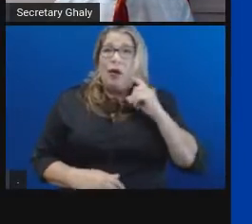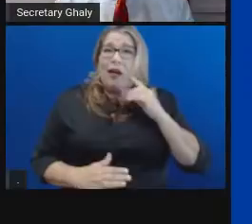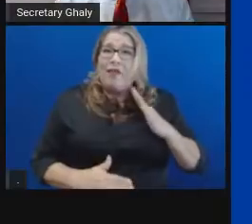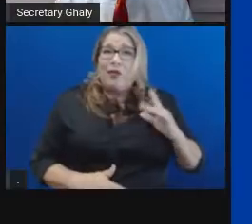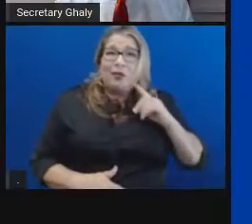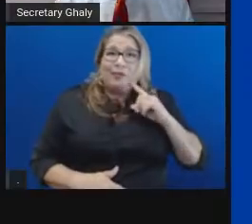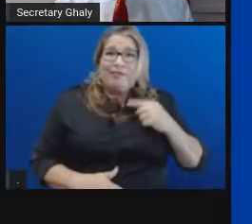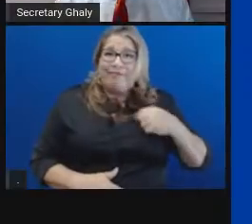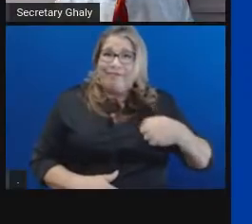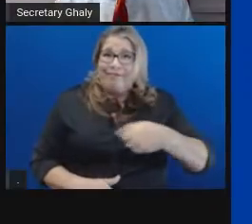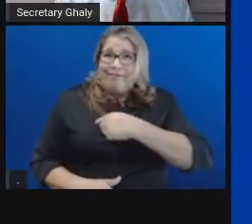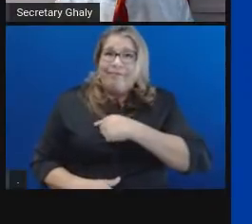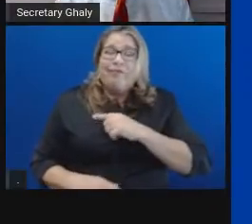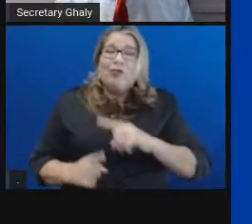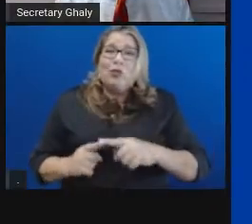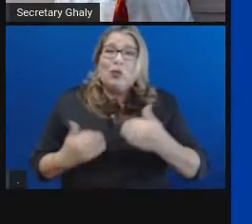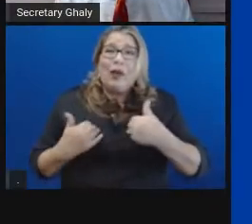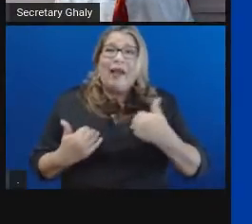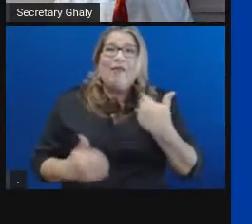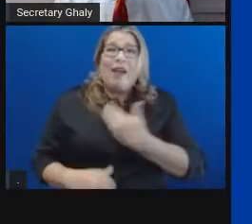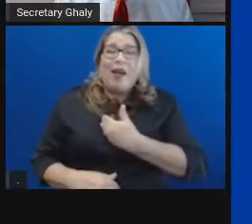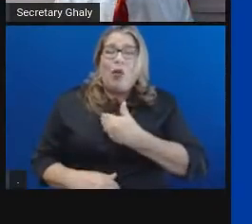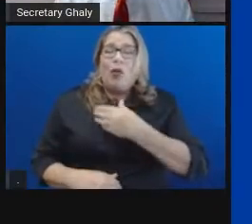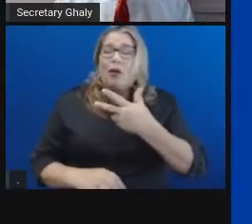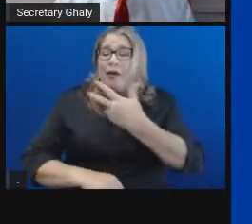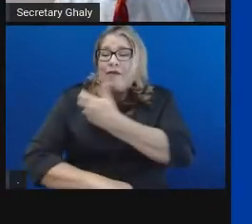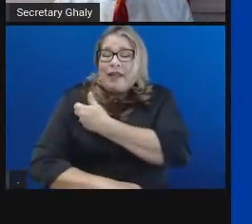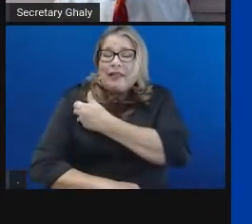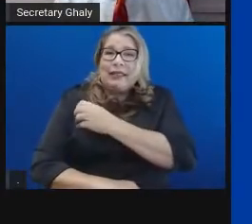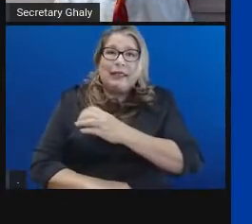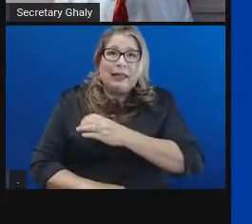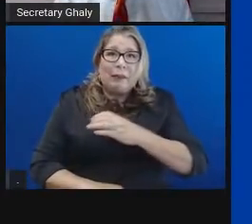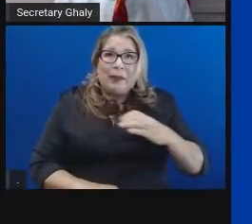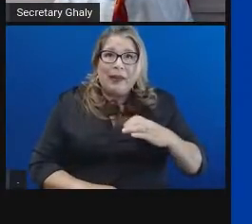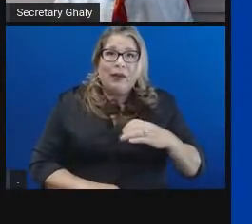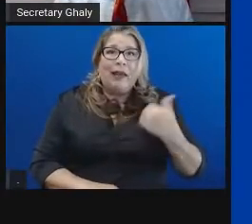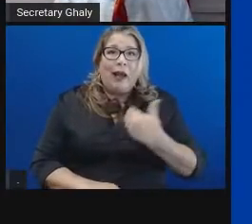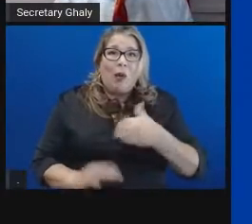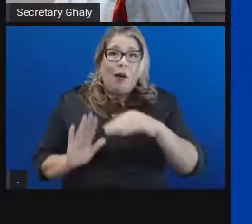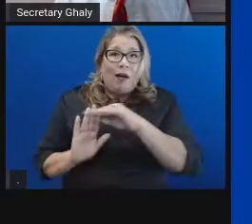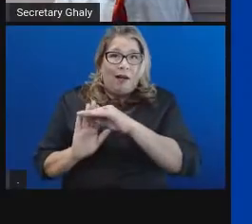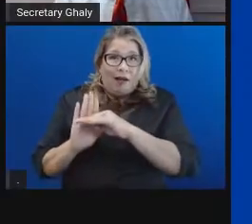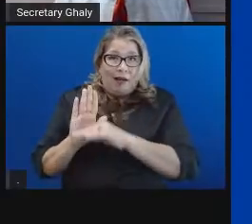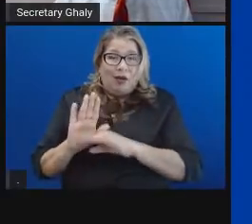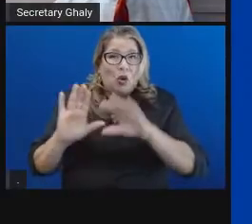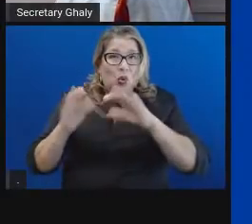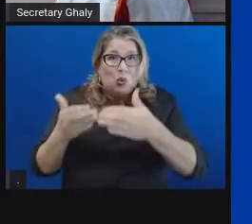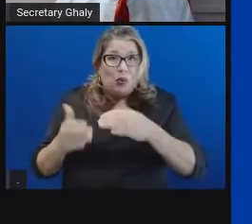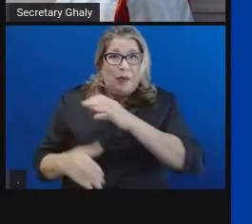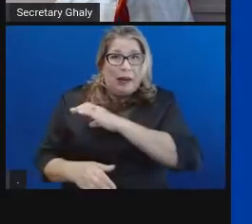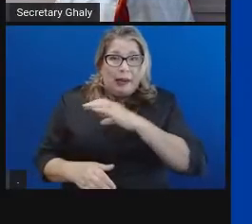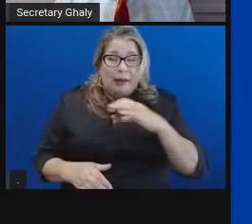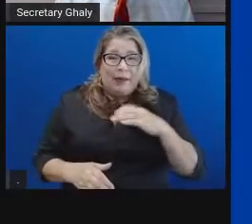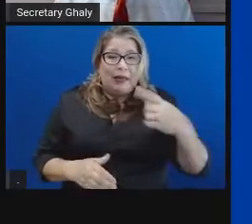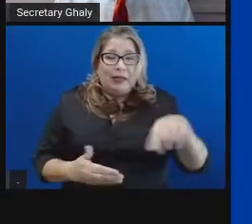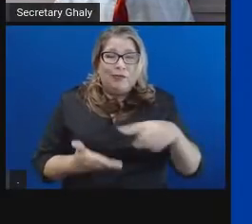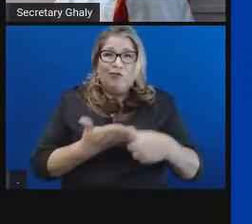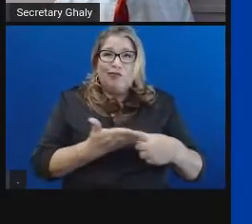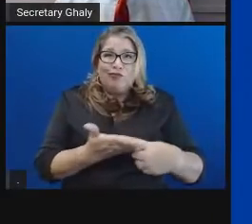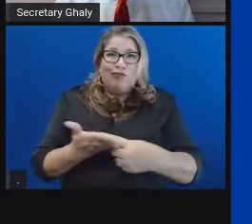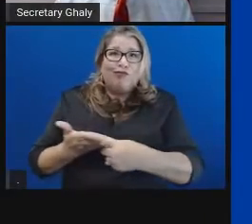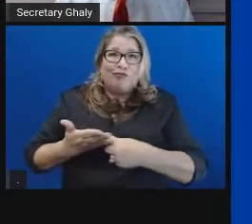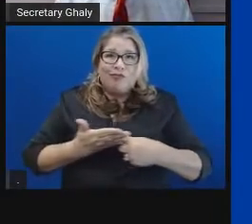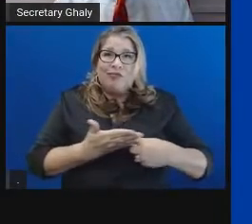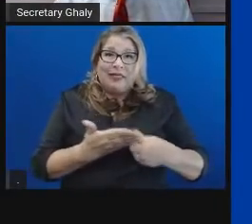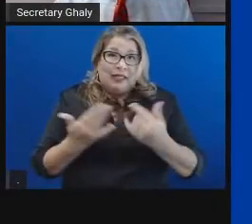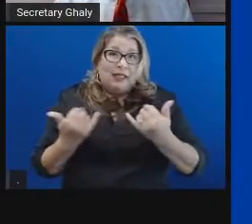our community vaccine advisory committee. Those communications have already begun and will go throughout the day so